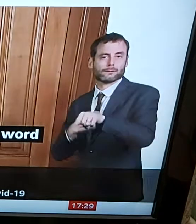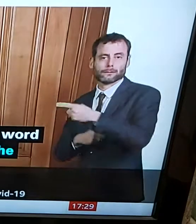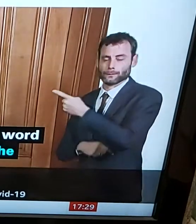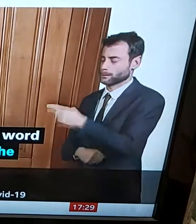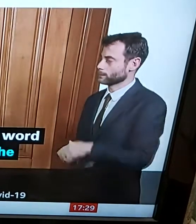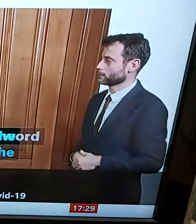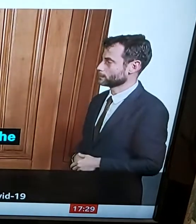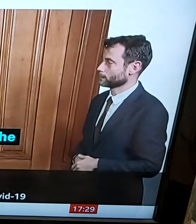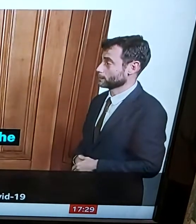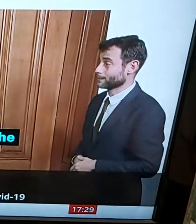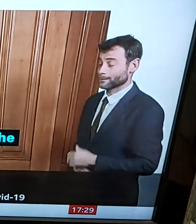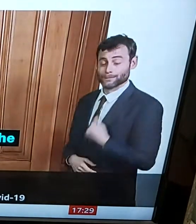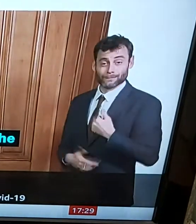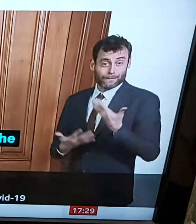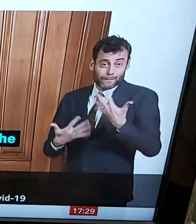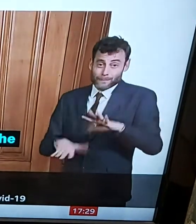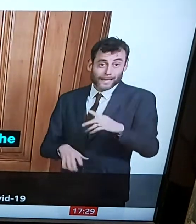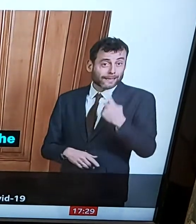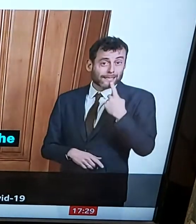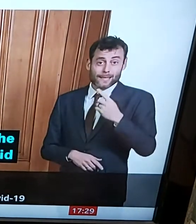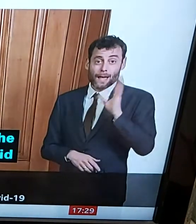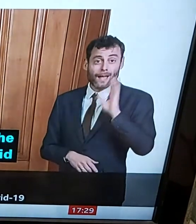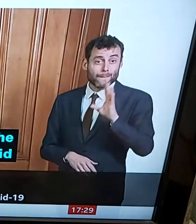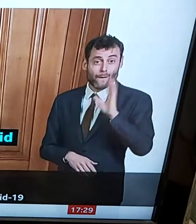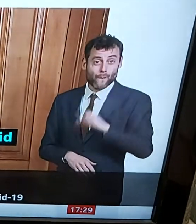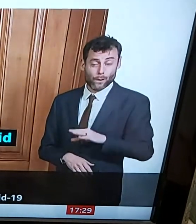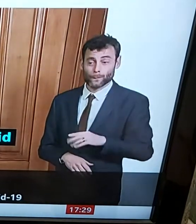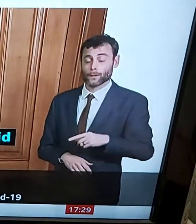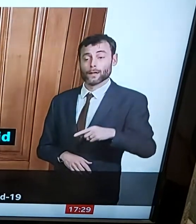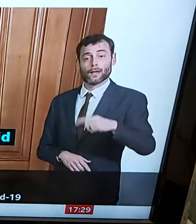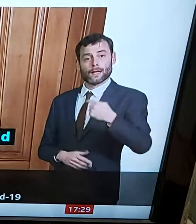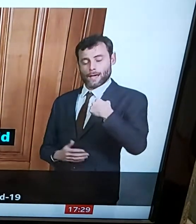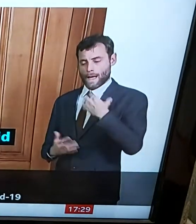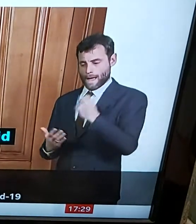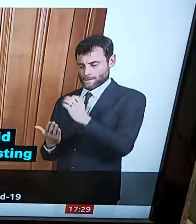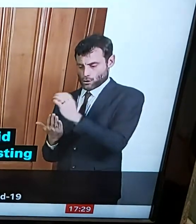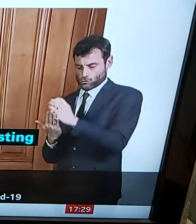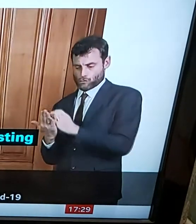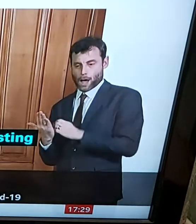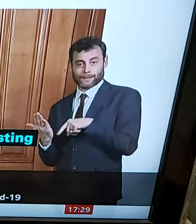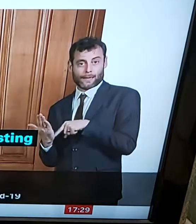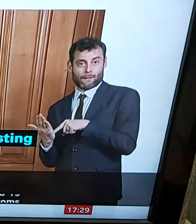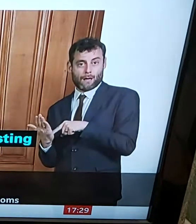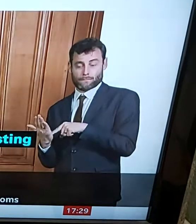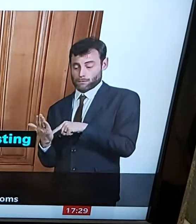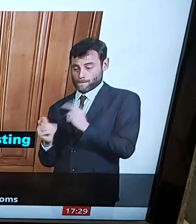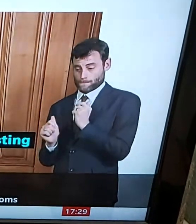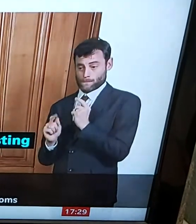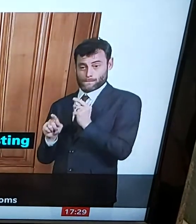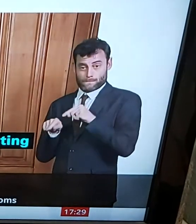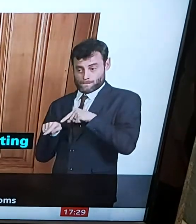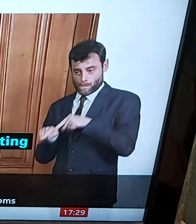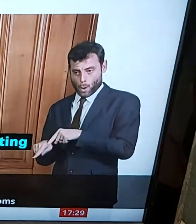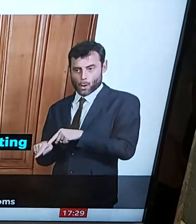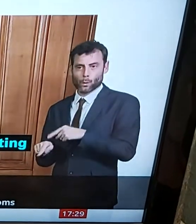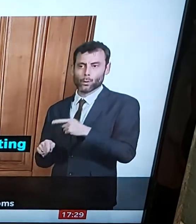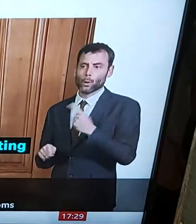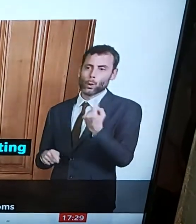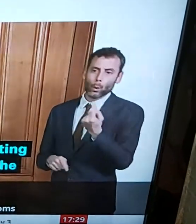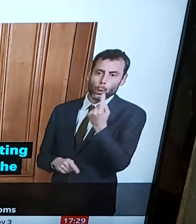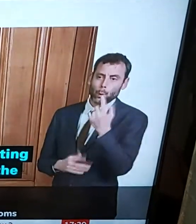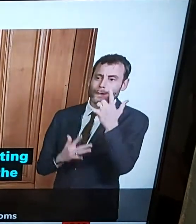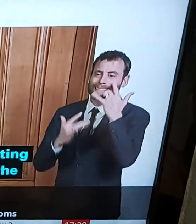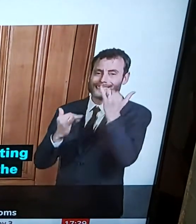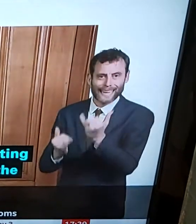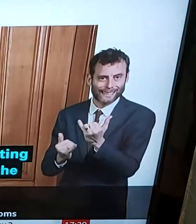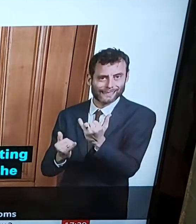as I said earlier, we have very clear testing criteria. So we would not, in the early phase of the outbreak, we would